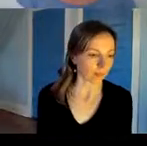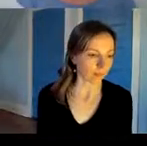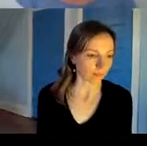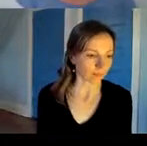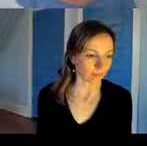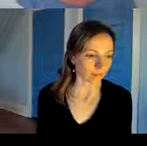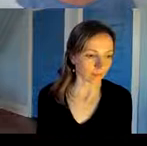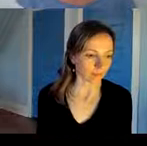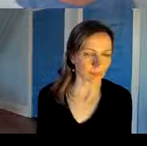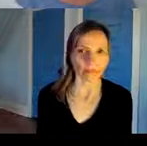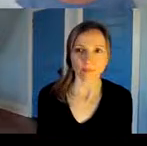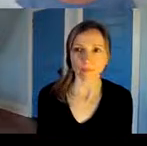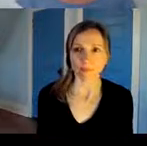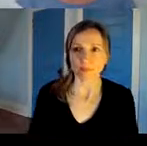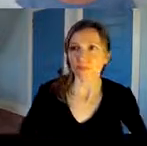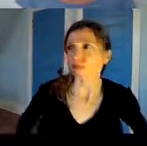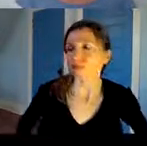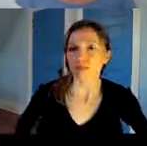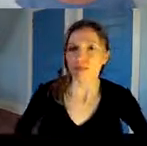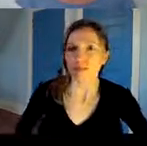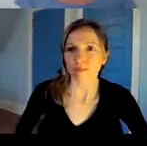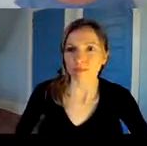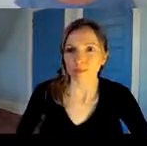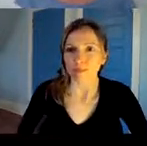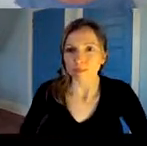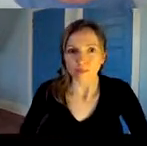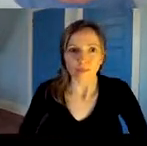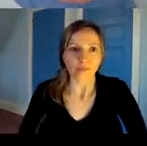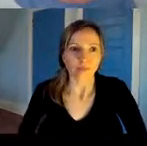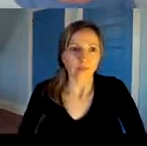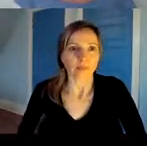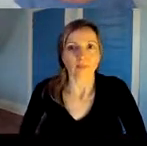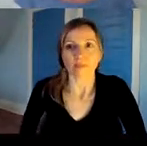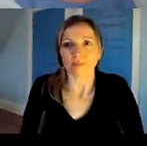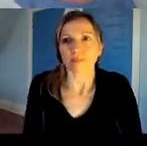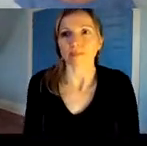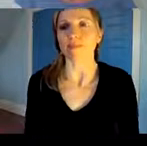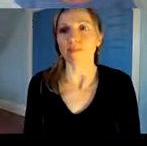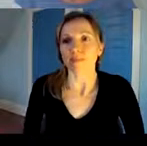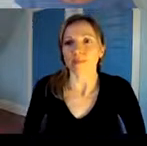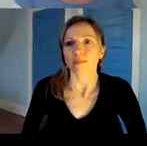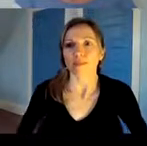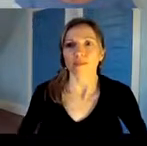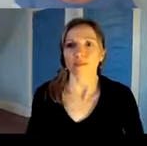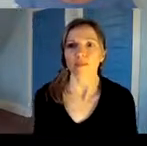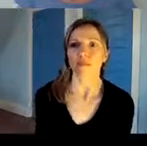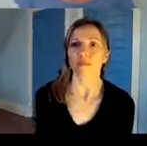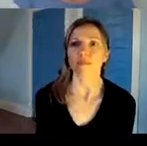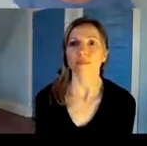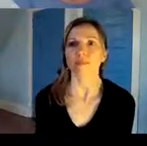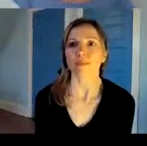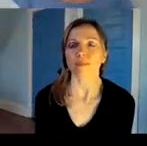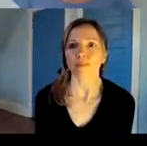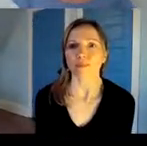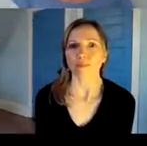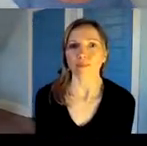restoration, including 12 years at the Toronto Outreach and Conservation, 2.5 years at Ontario Nature, several years